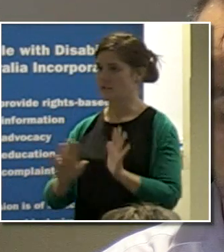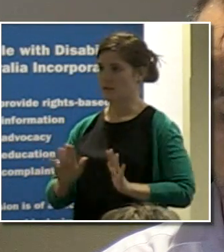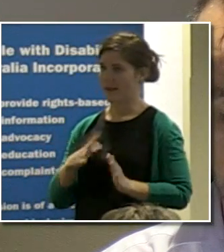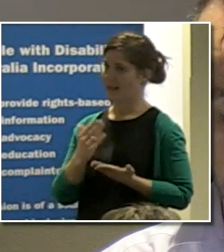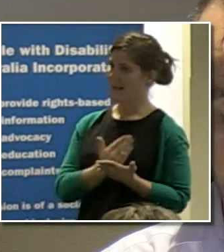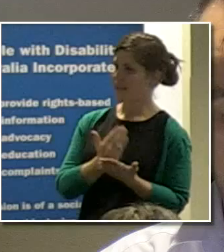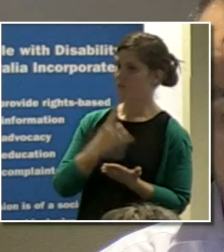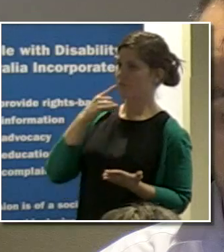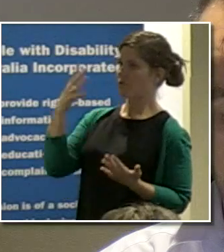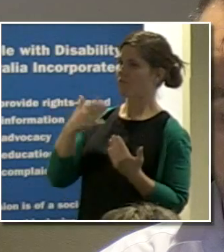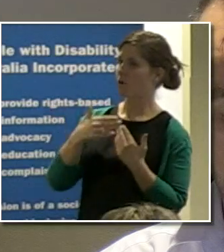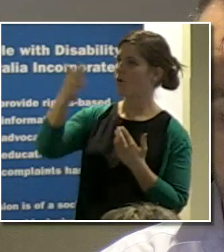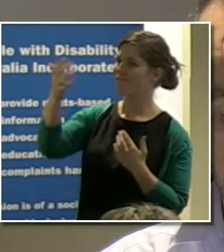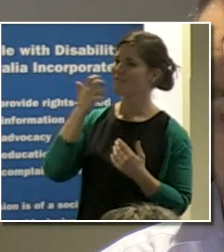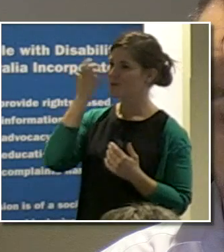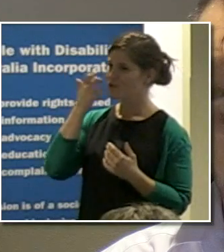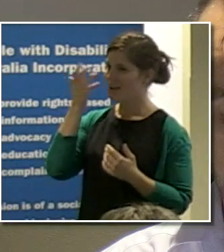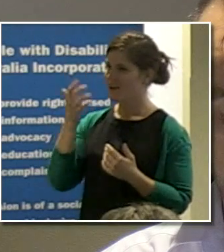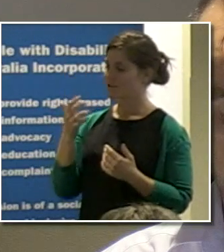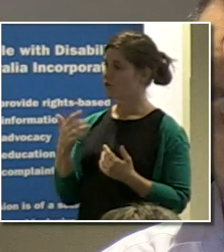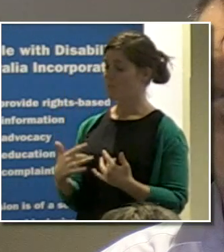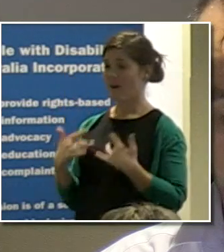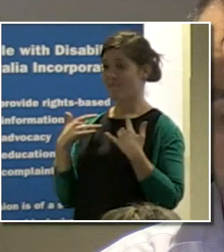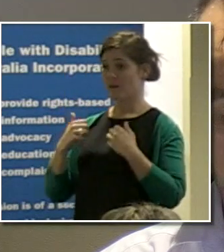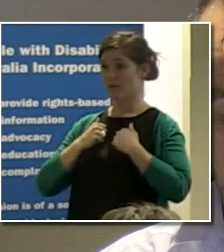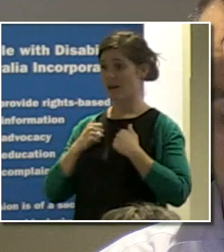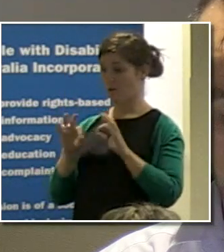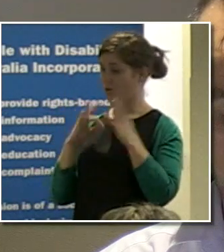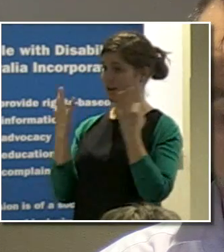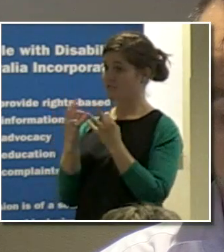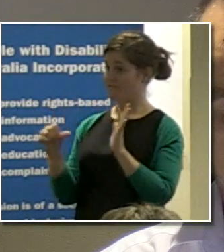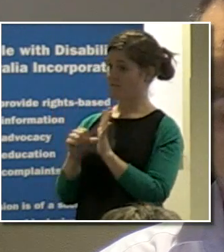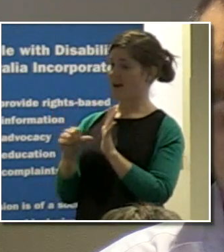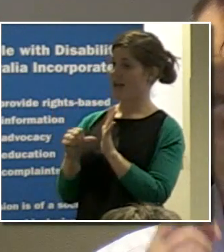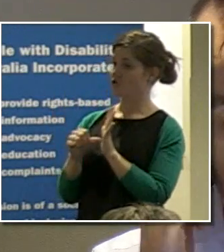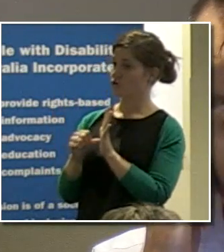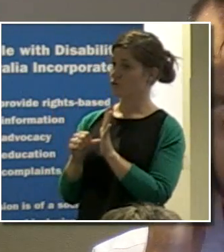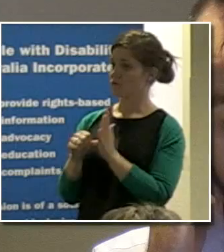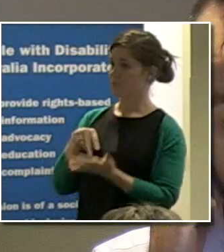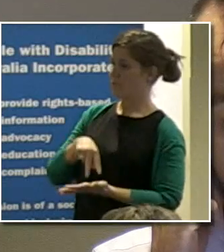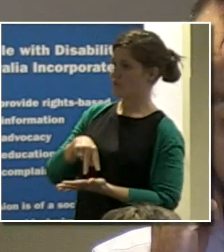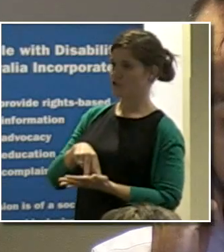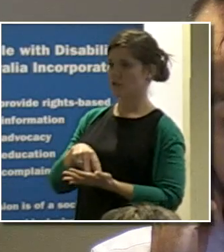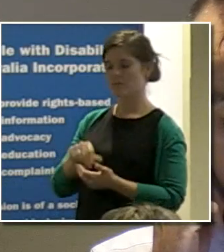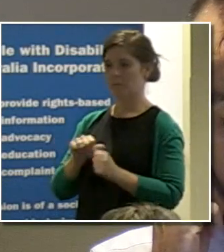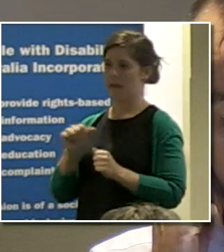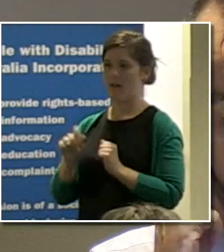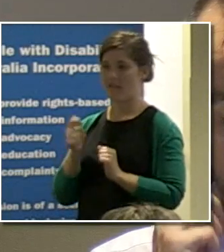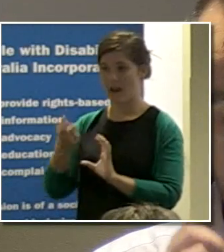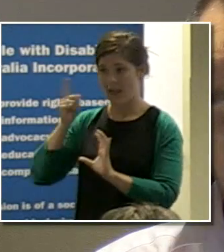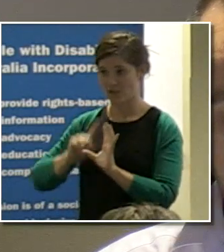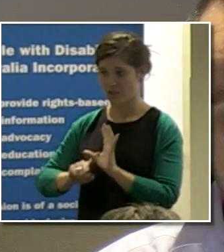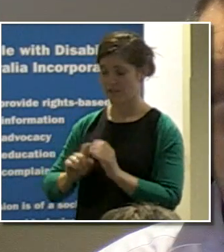So I think the position is in a far more comfortable position this year than we were in the previous year.